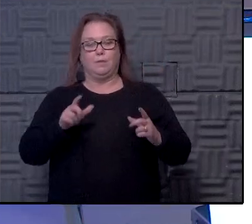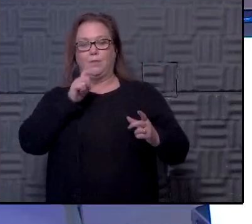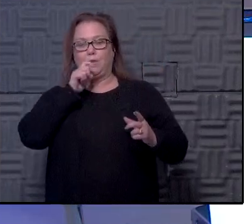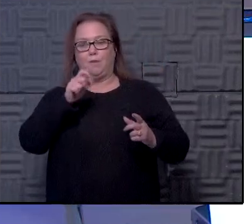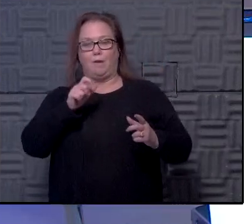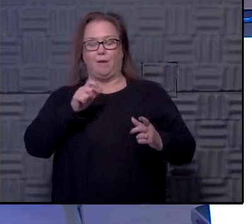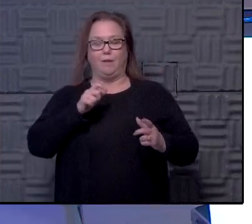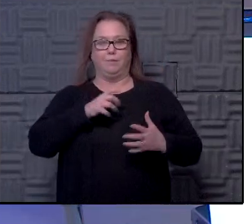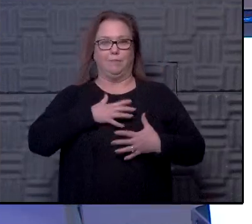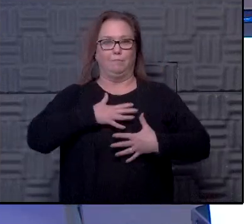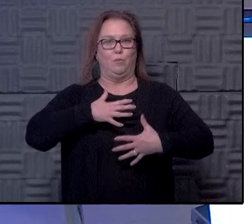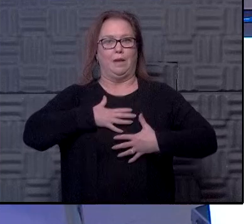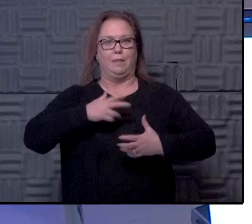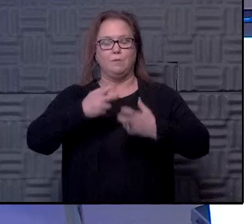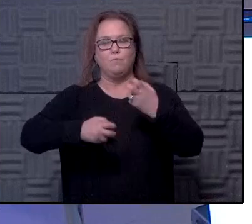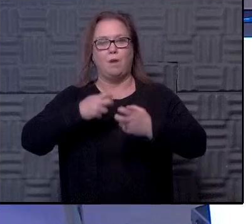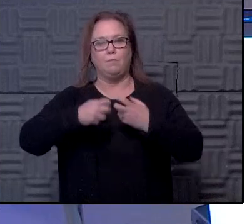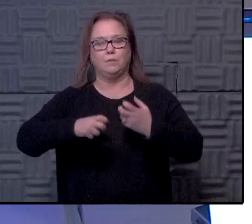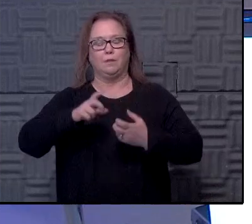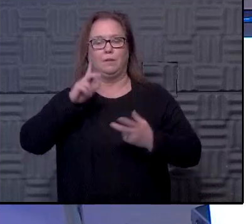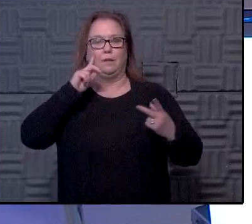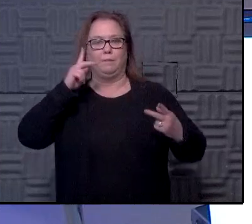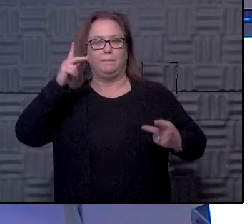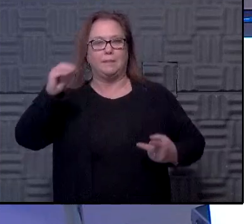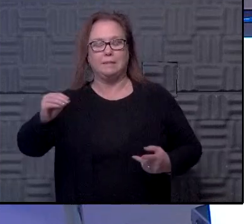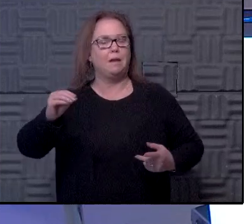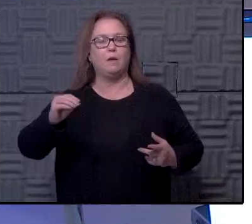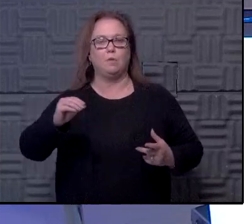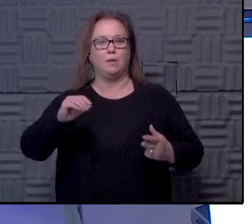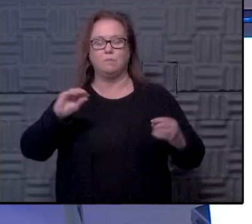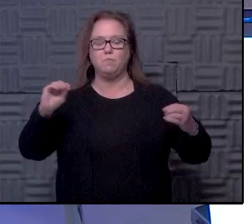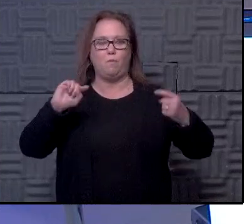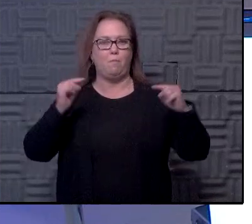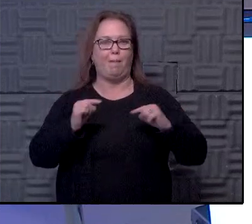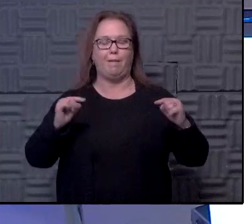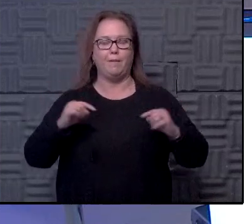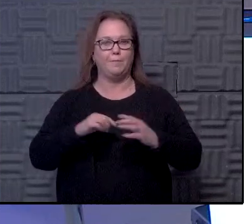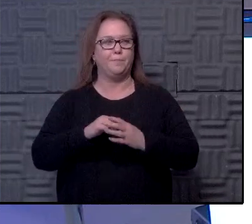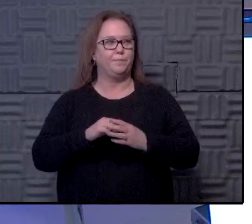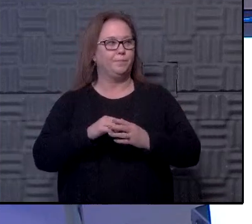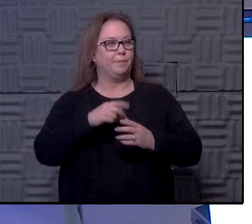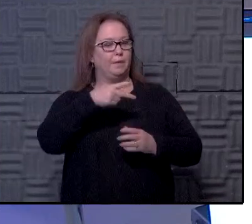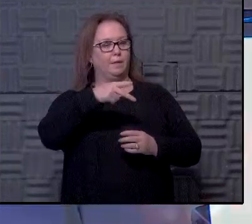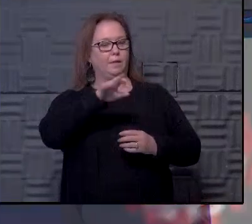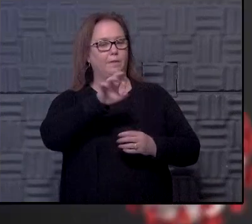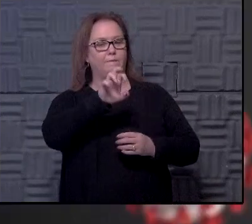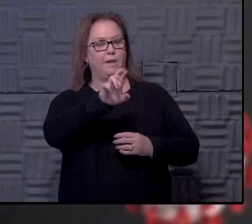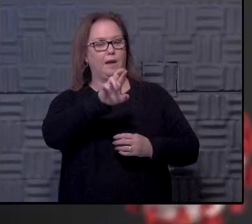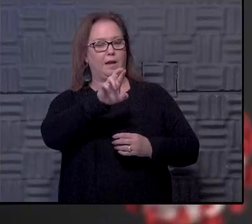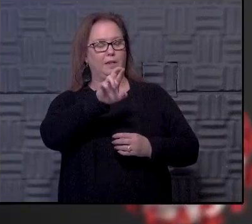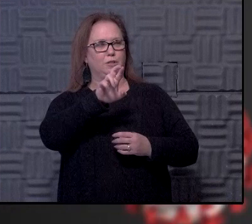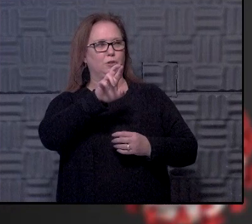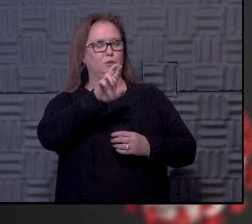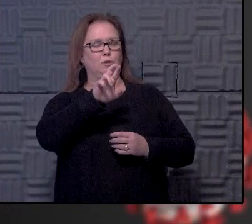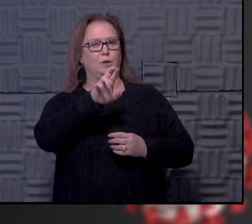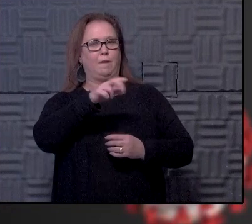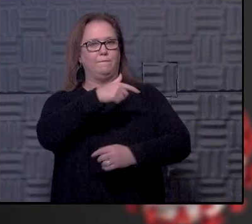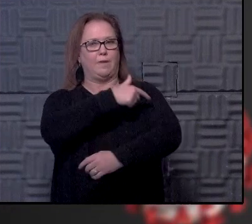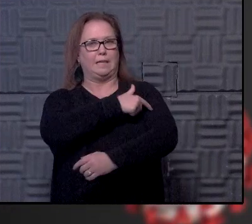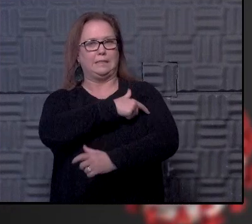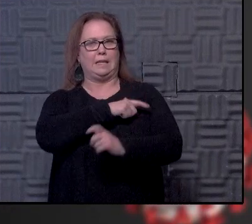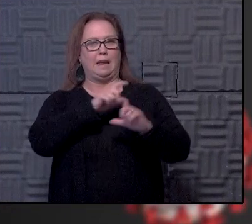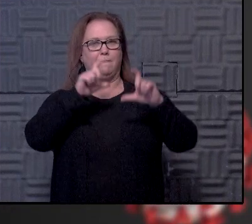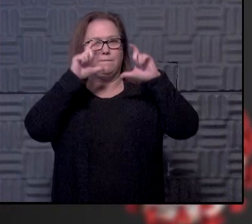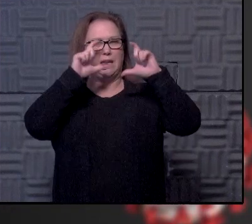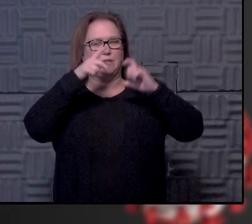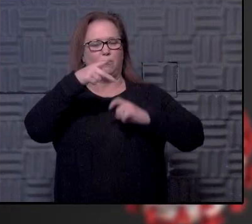having anaphylaxis, and they're not having terrible pain. That's right. I heard the Pfizer vaccine could give you facial paralysis. Is that